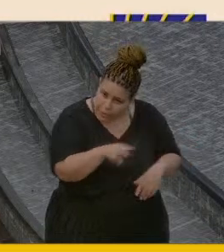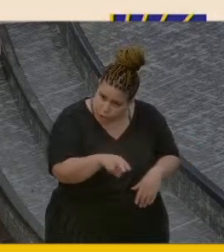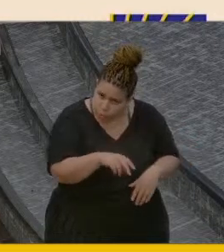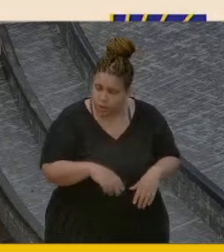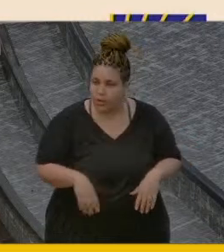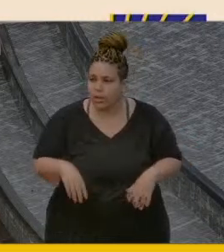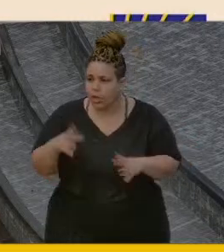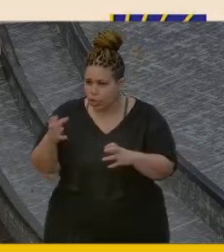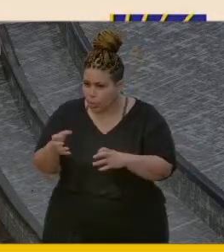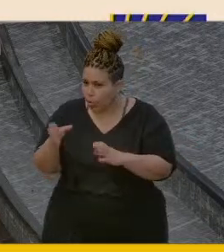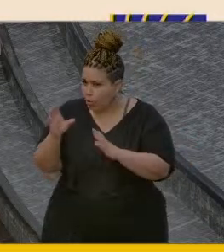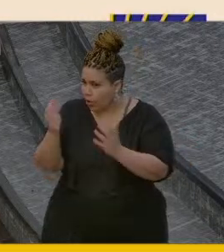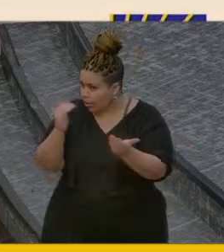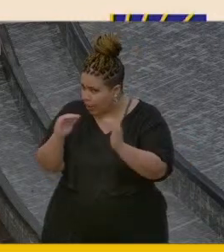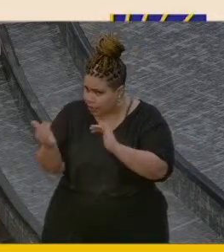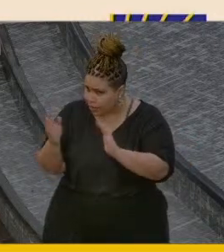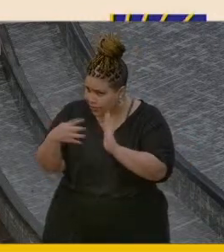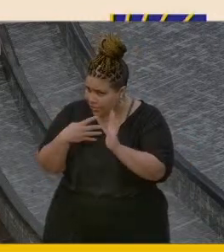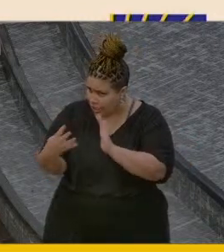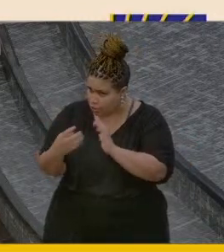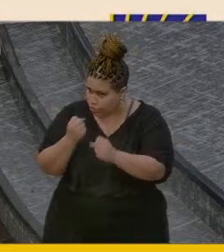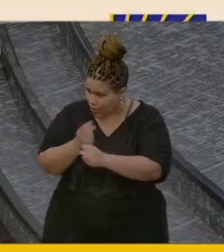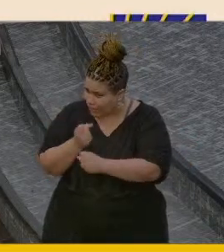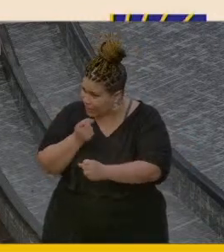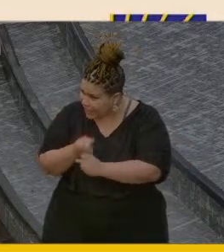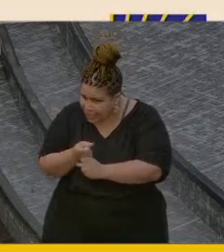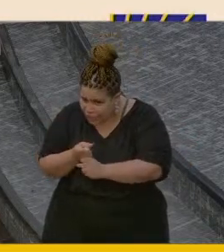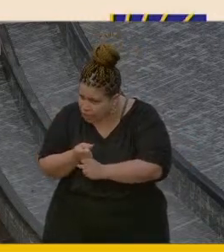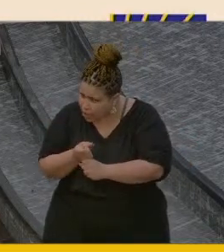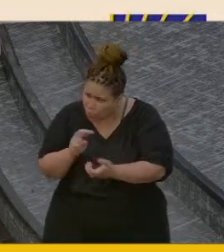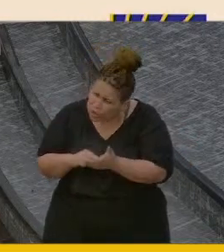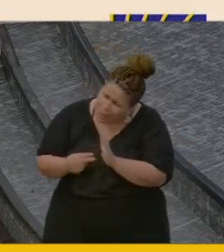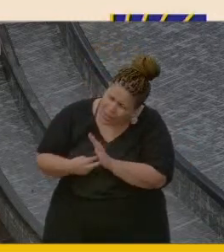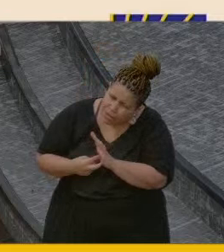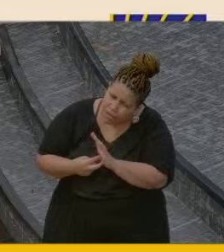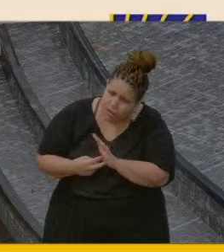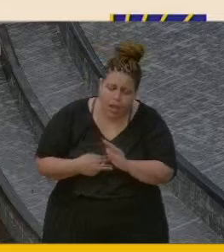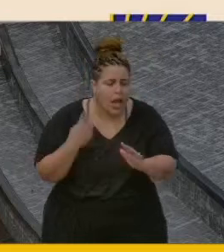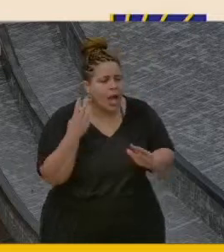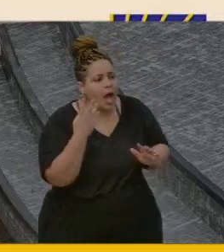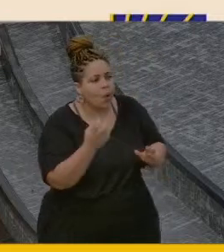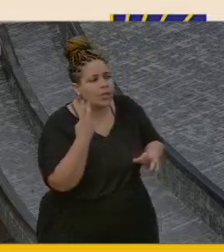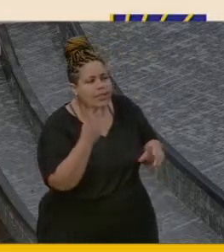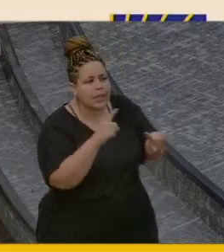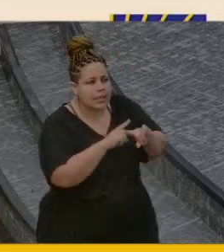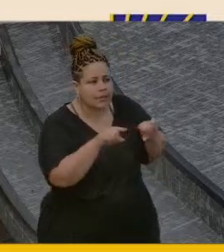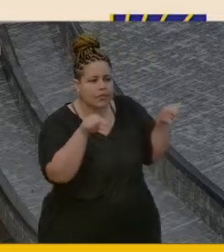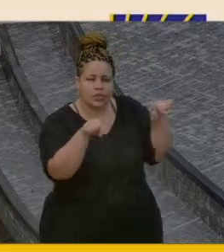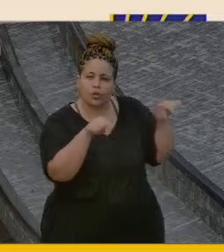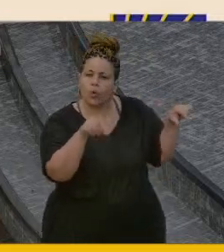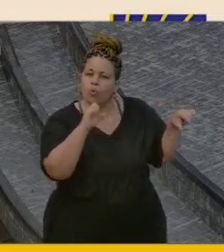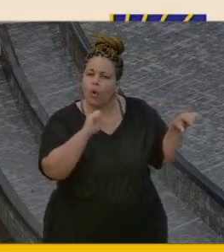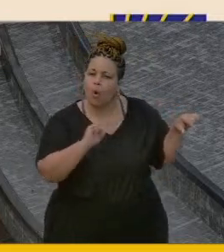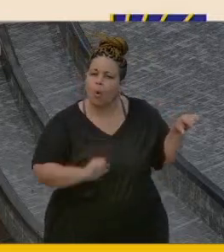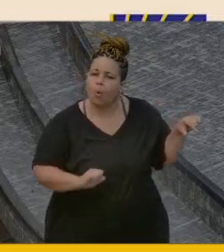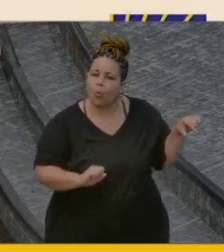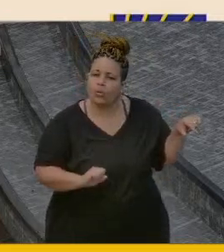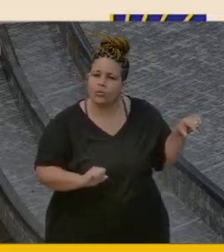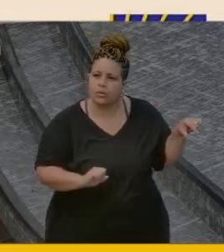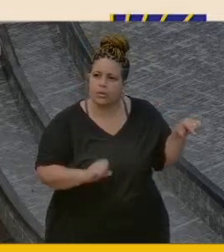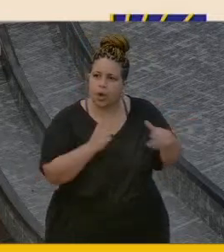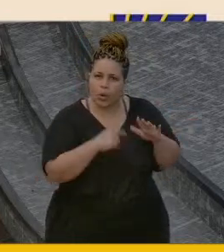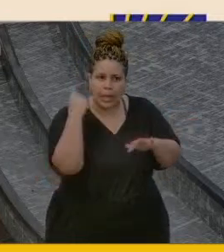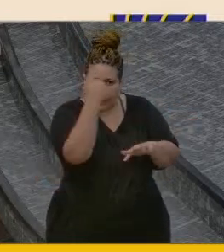of the salary schedules from year to year? Or what do you mean by I want to see the difference in the two. The old, what did it look